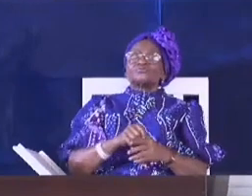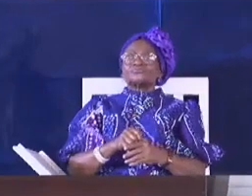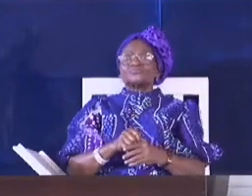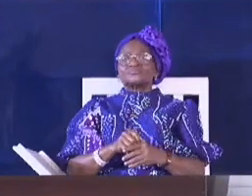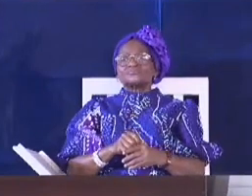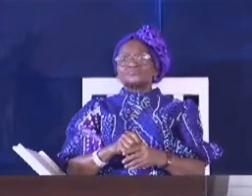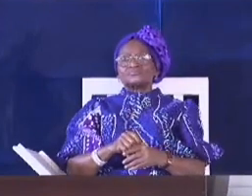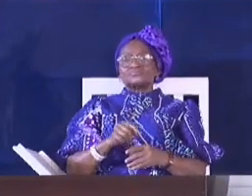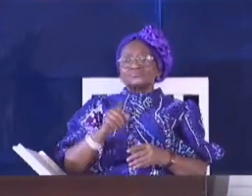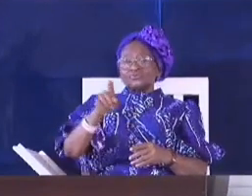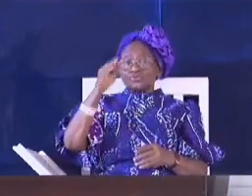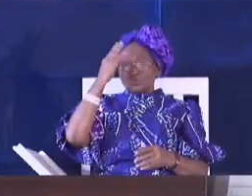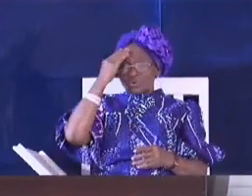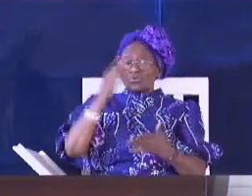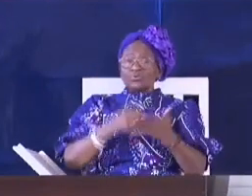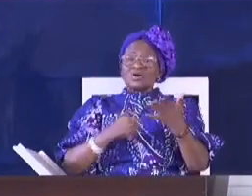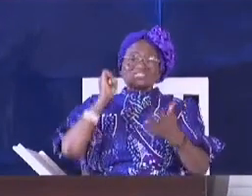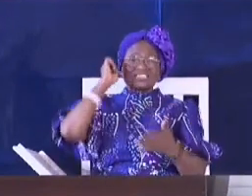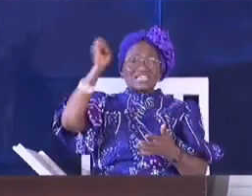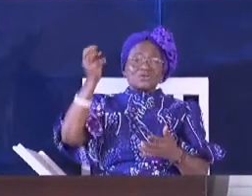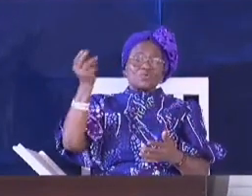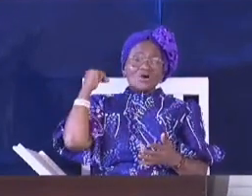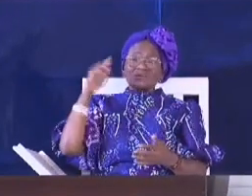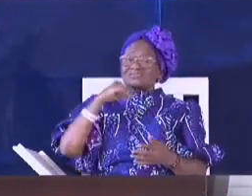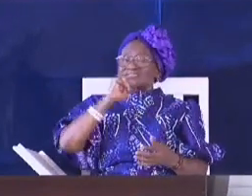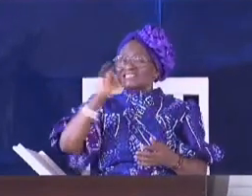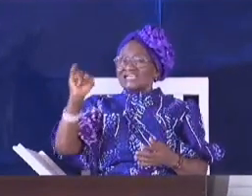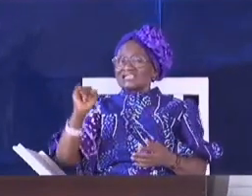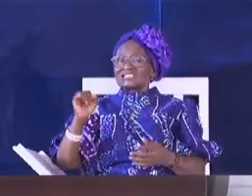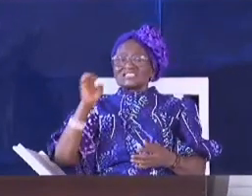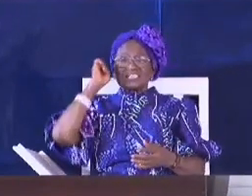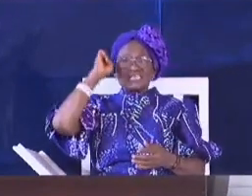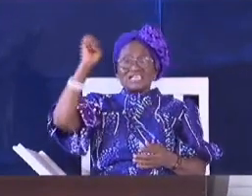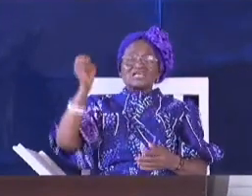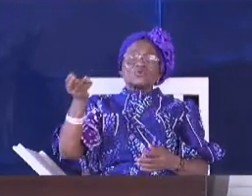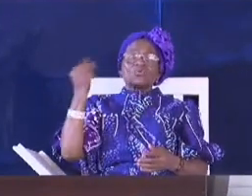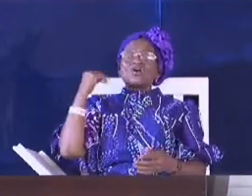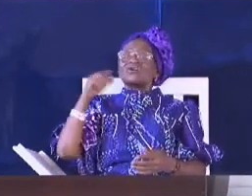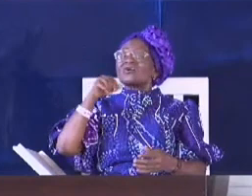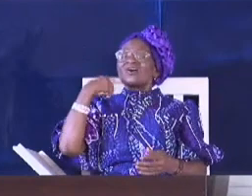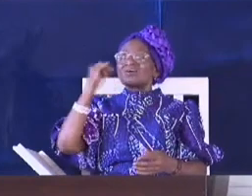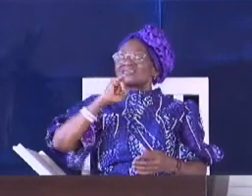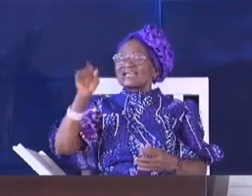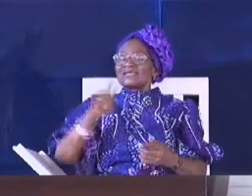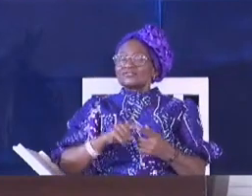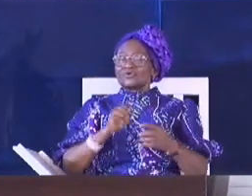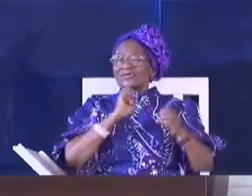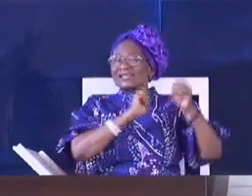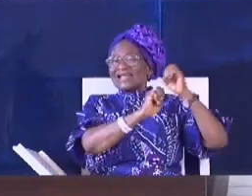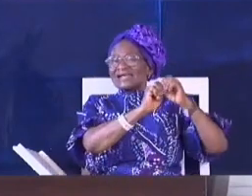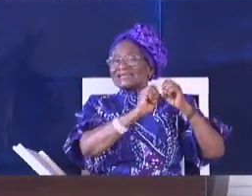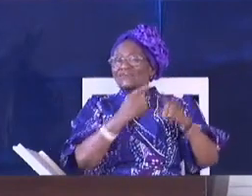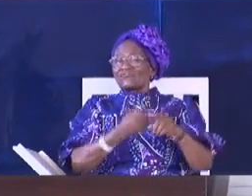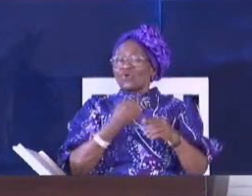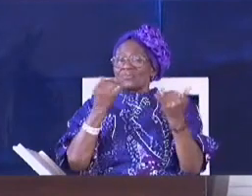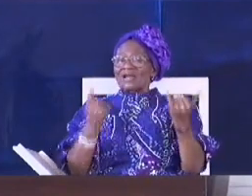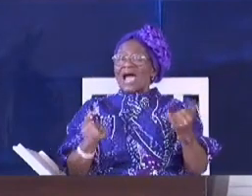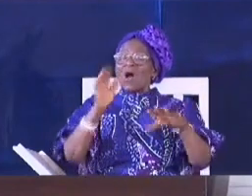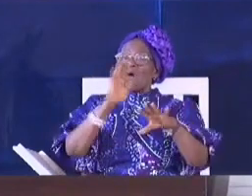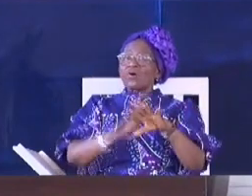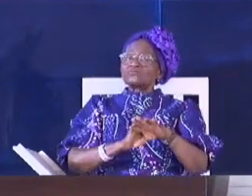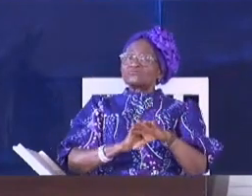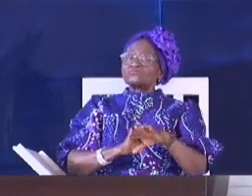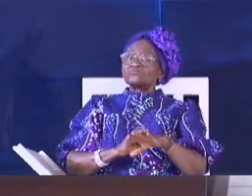You know what he was saying? He was saying to Elijah, from today onward, your